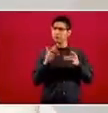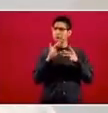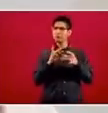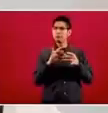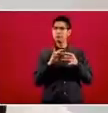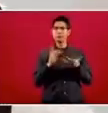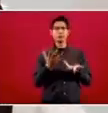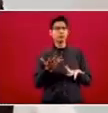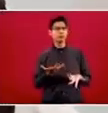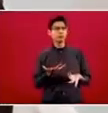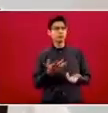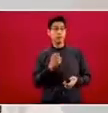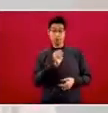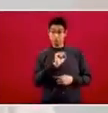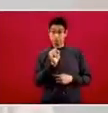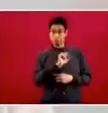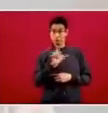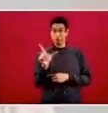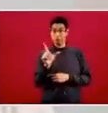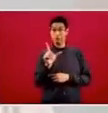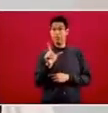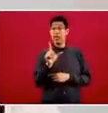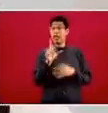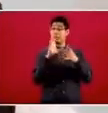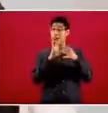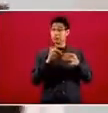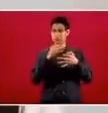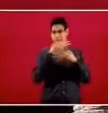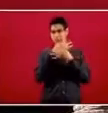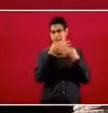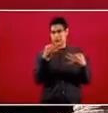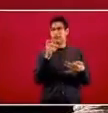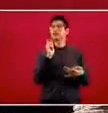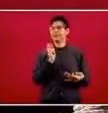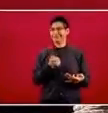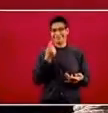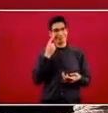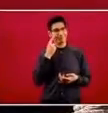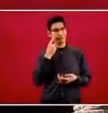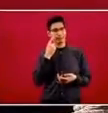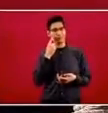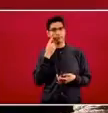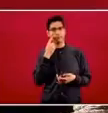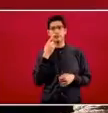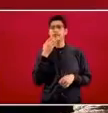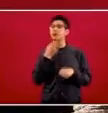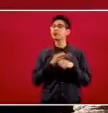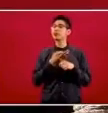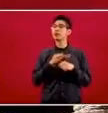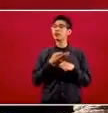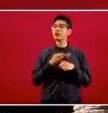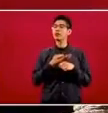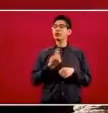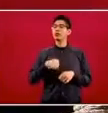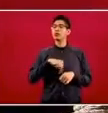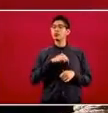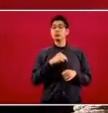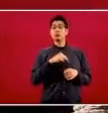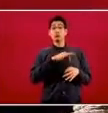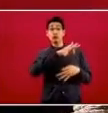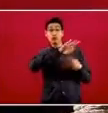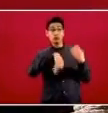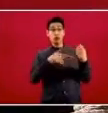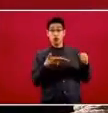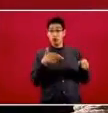like to reiterate that we take this very seriously, and all of the cooperation between the different parties involved